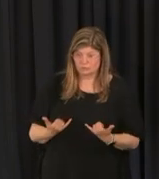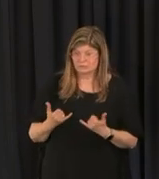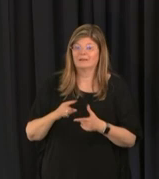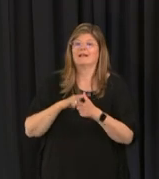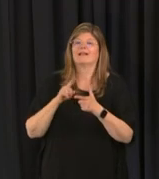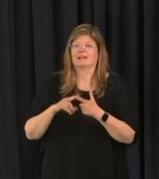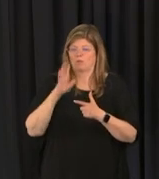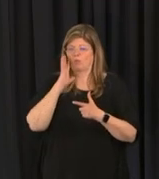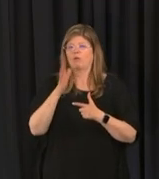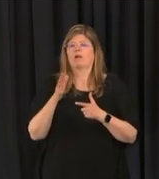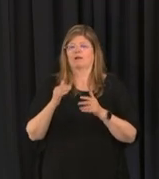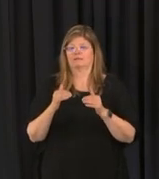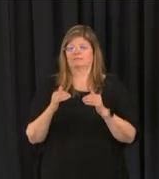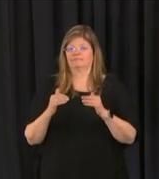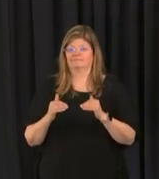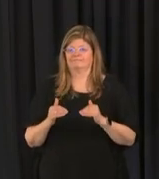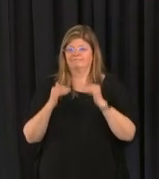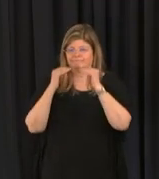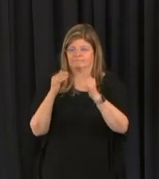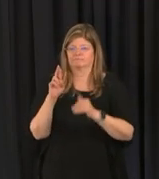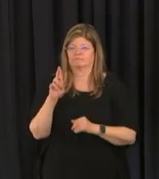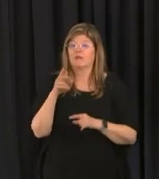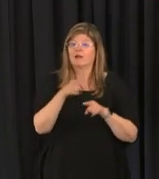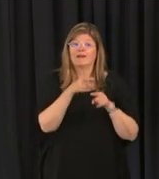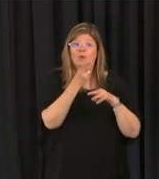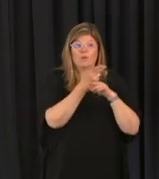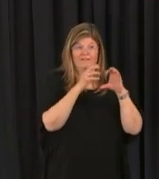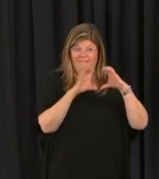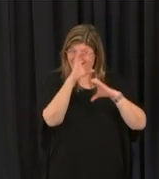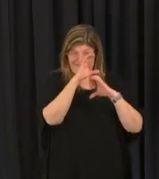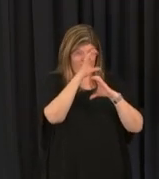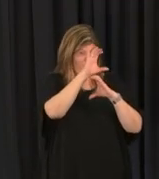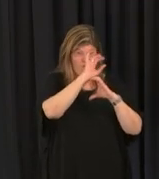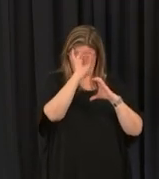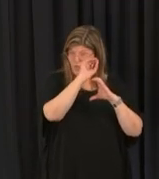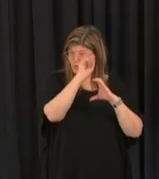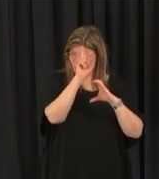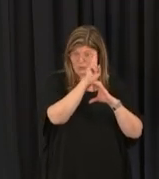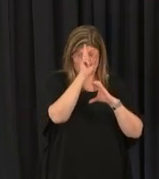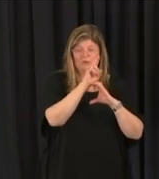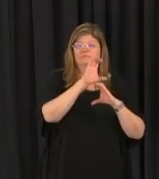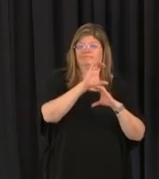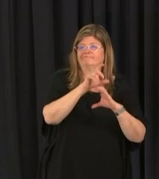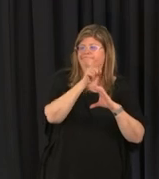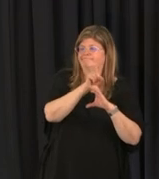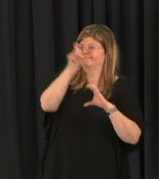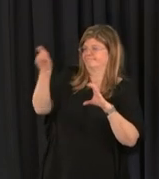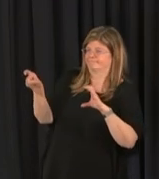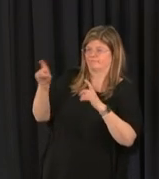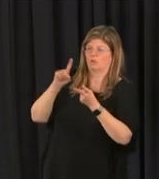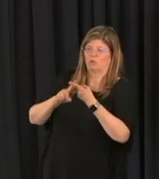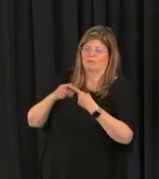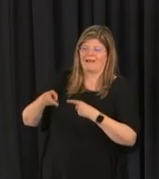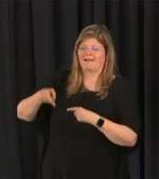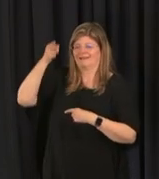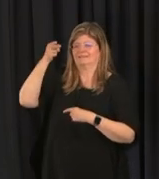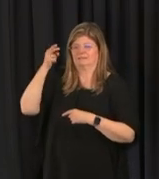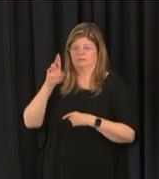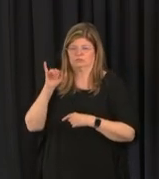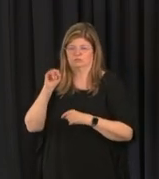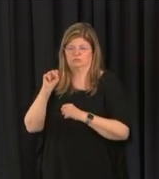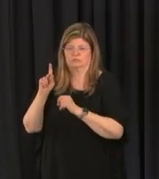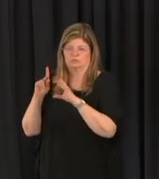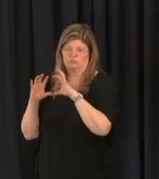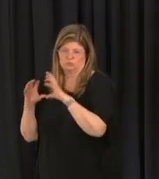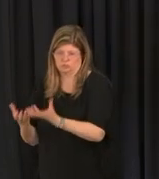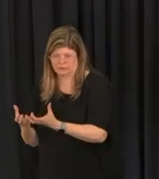go to the next highest risk group for severe disease from COVID, which would be 18 to 64, and those in priority zip codes.